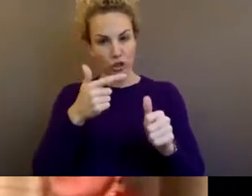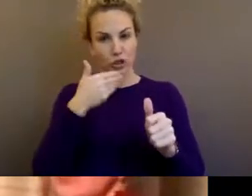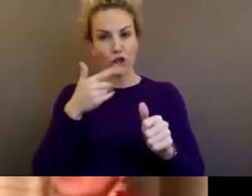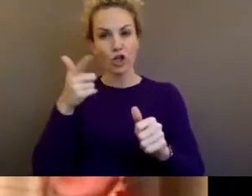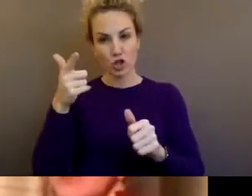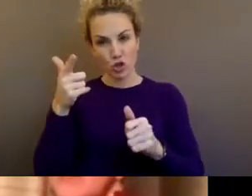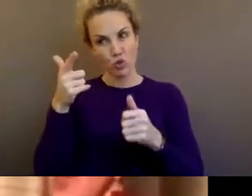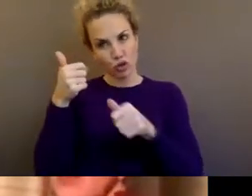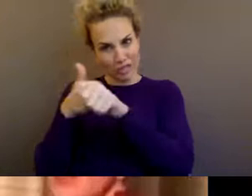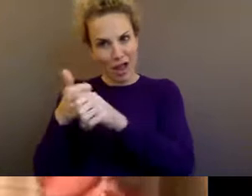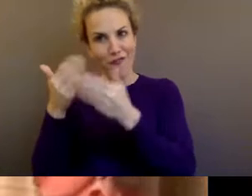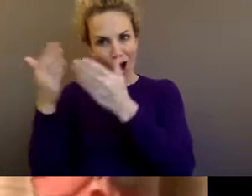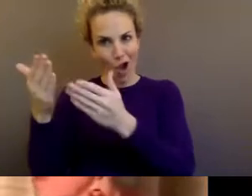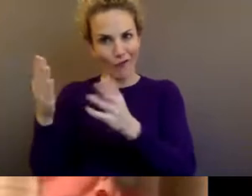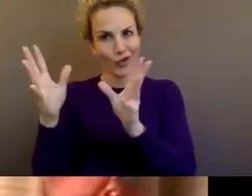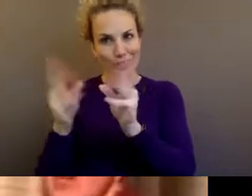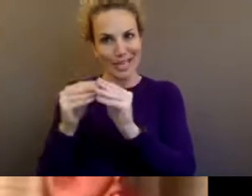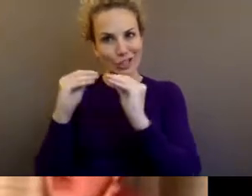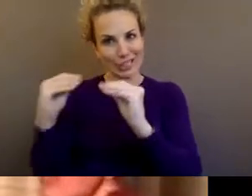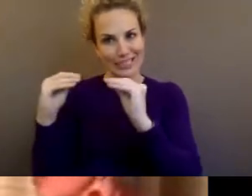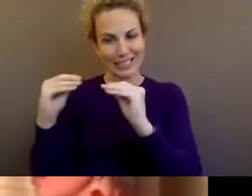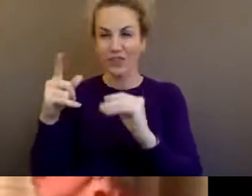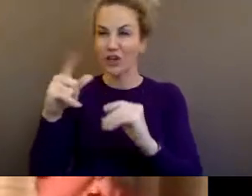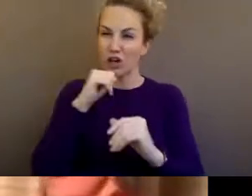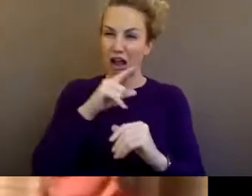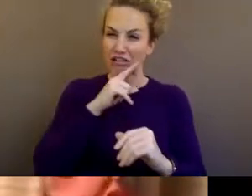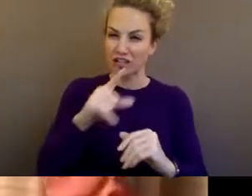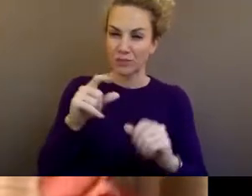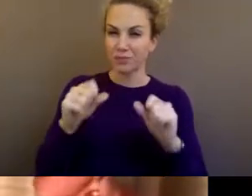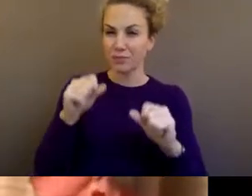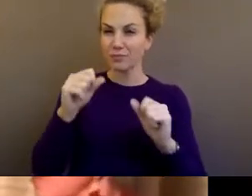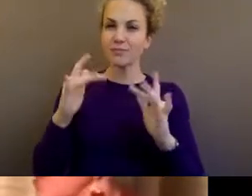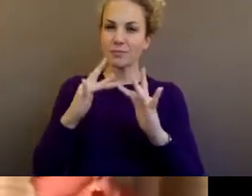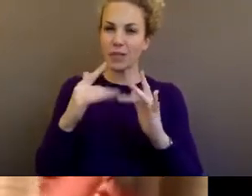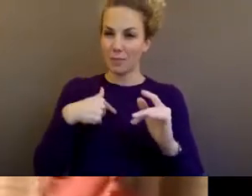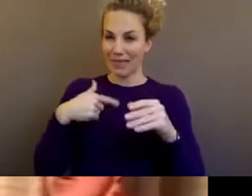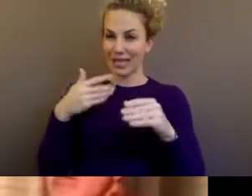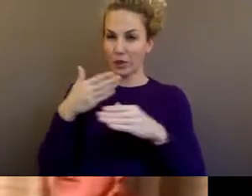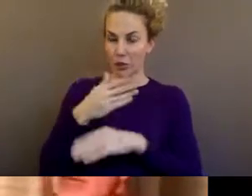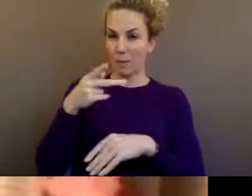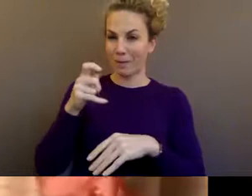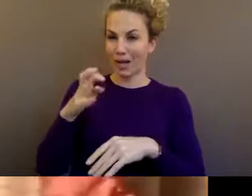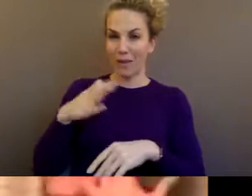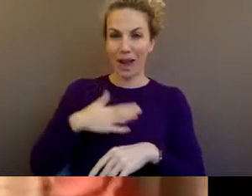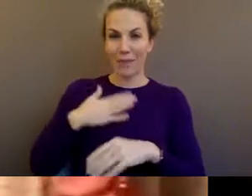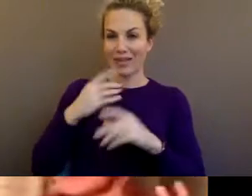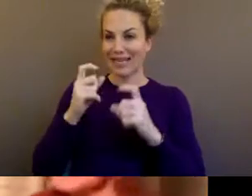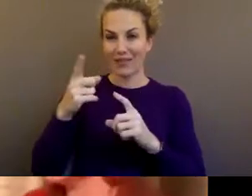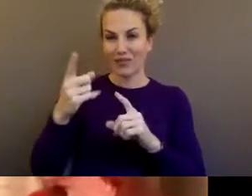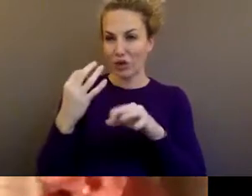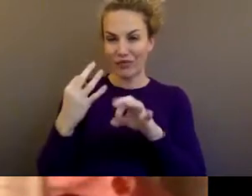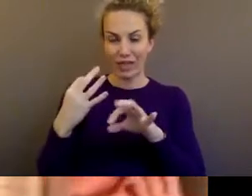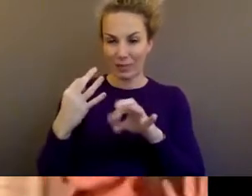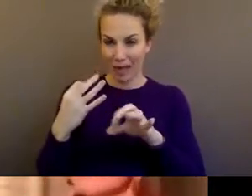offer a session. If you're not quite sure, contact me through Peter, and I'd be happy to give you feedback on